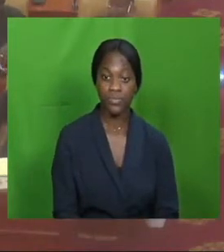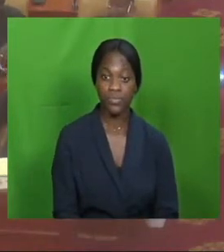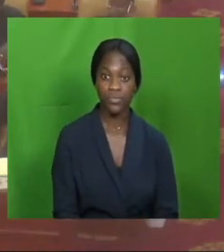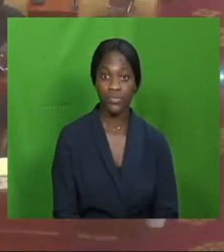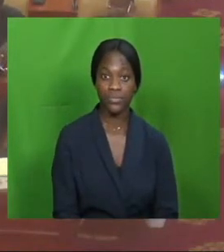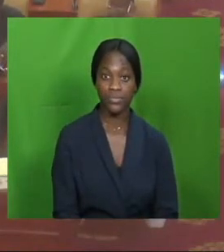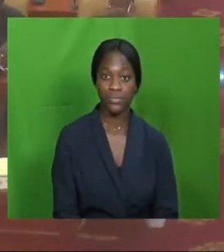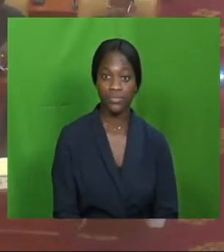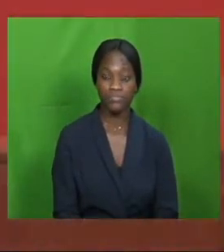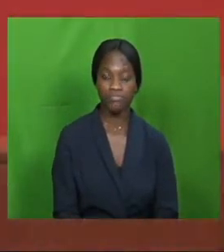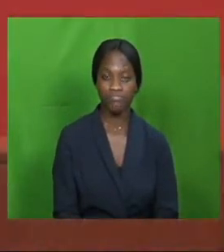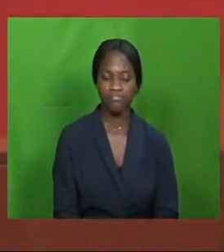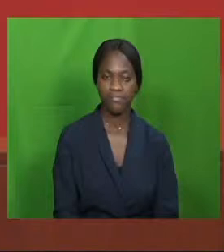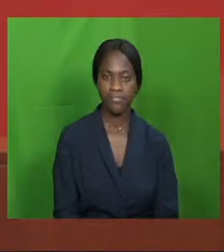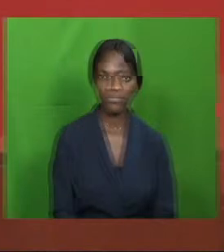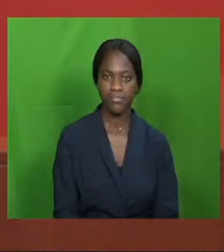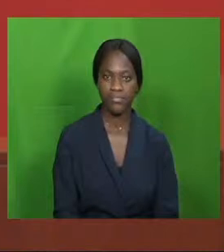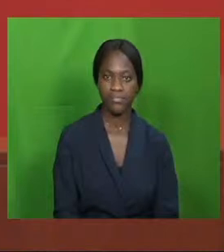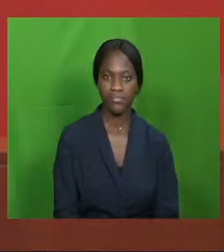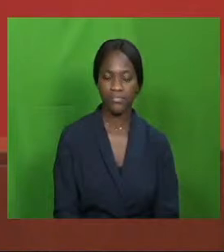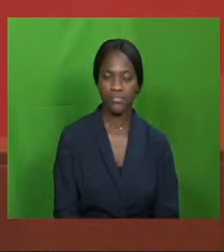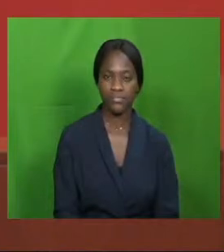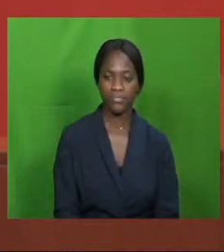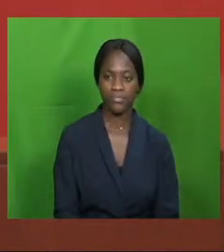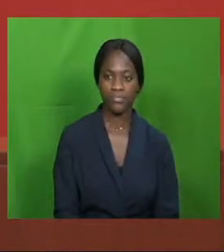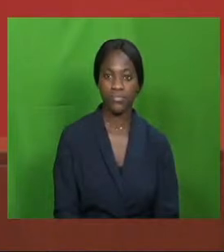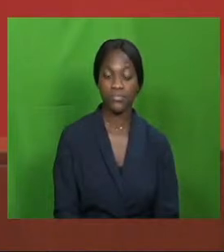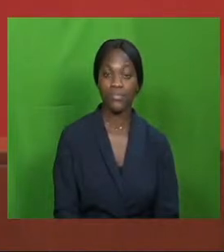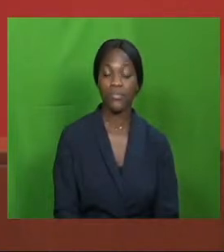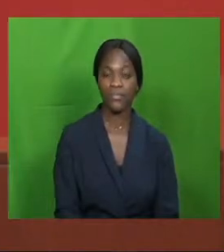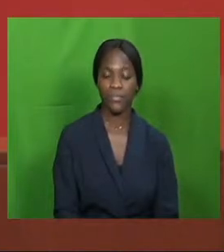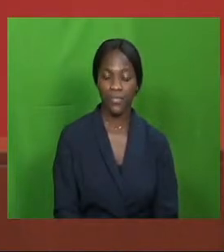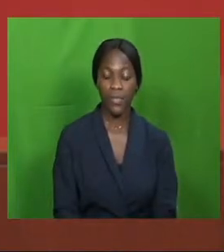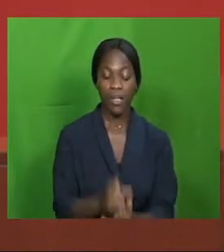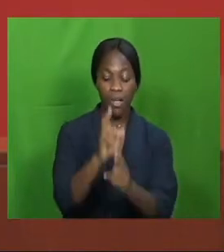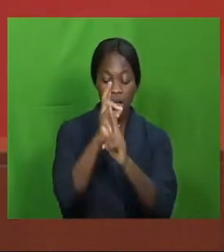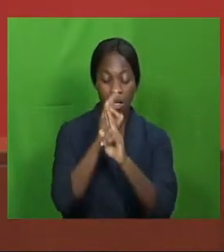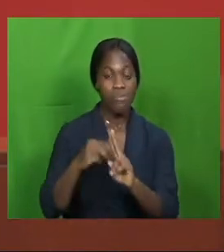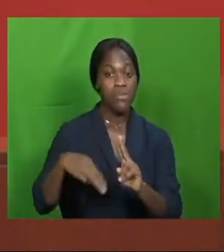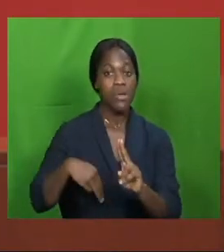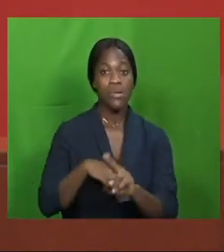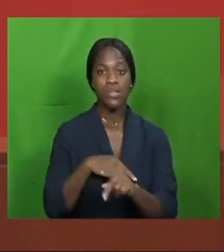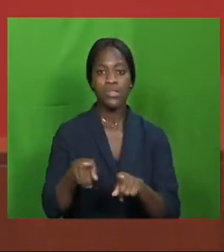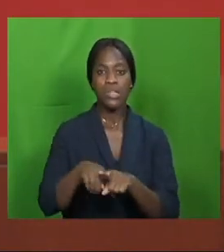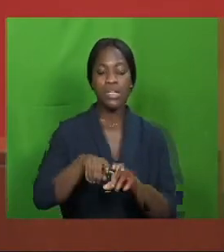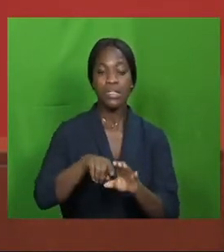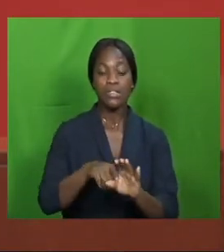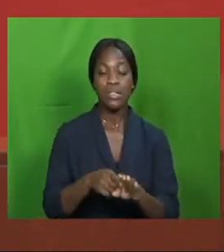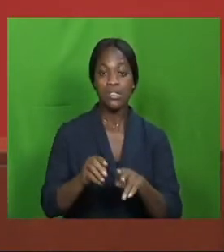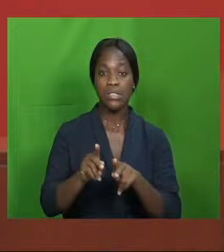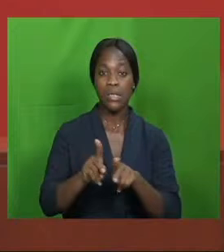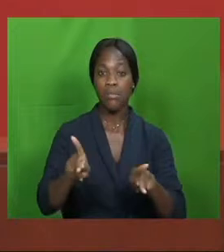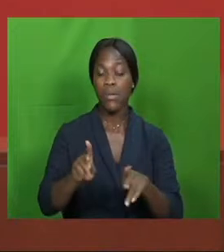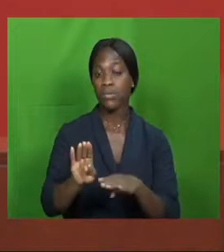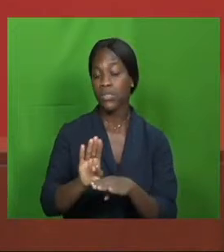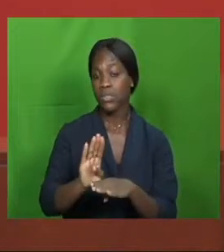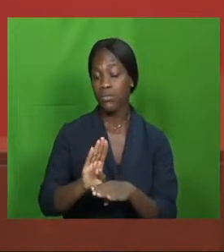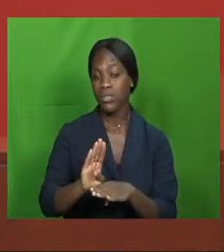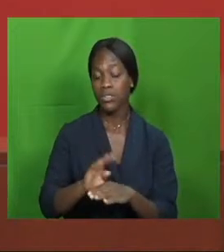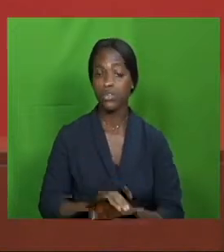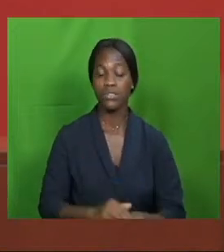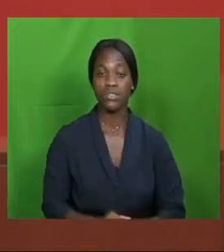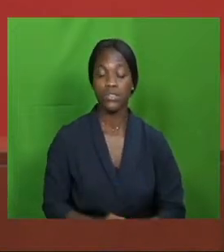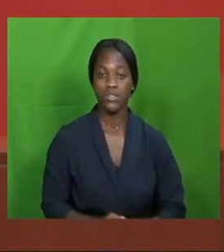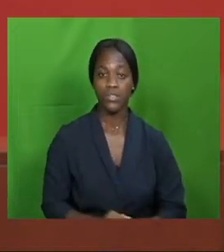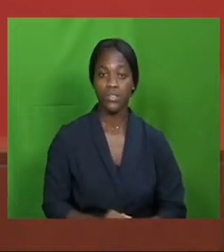So, honorable members, at the commencement of public business,